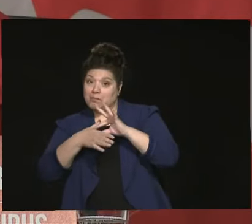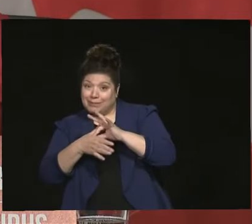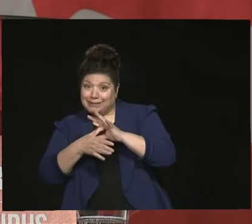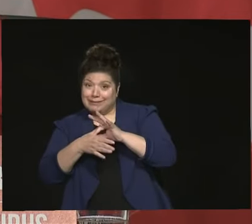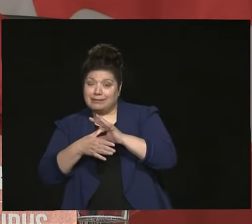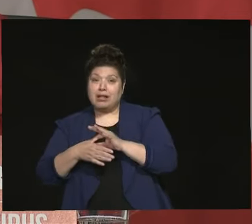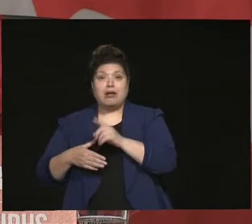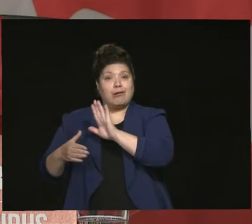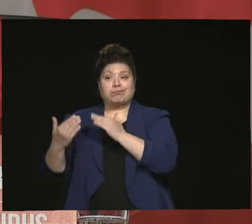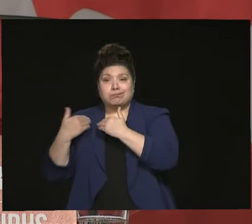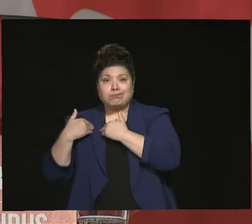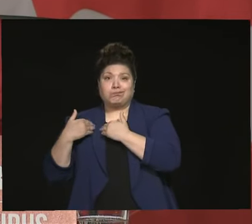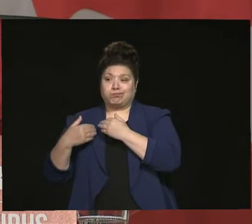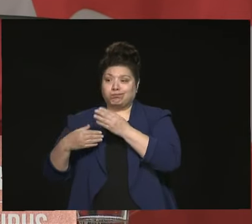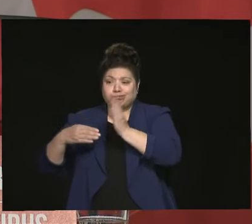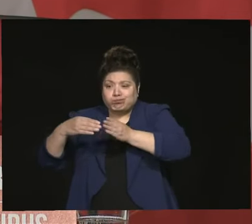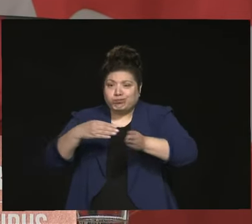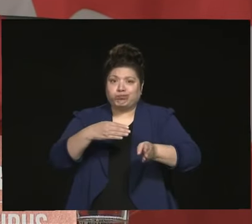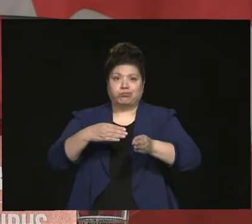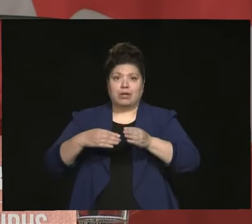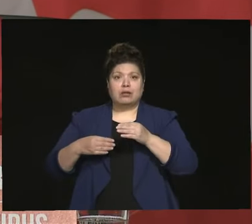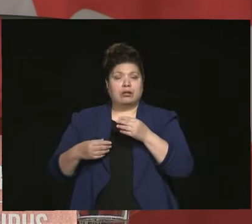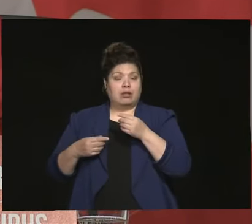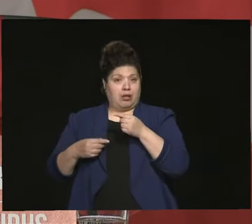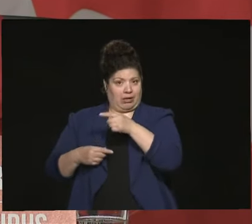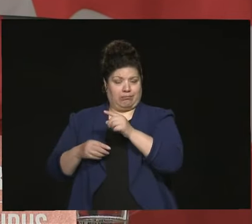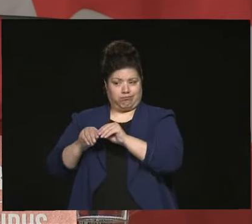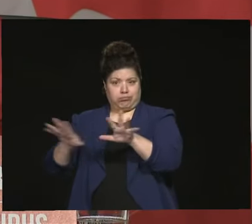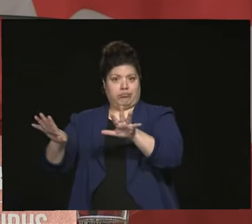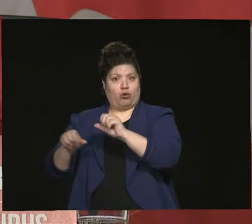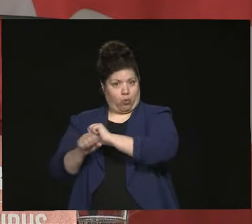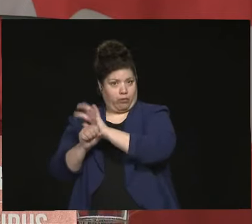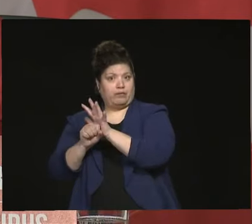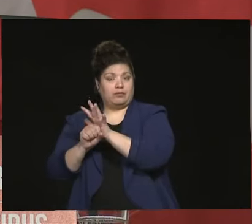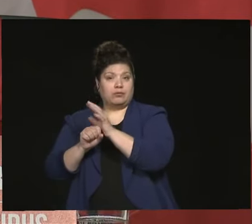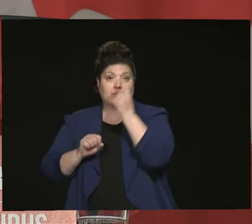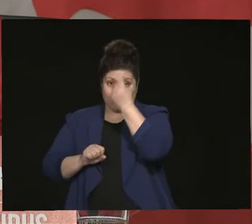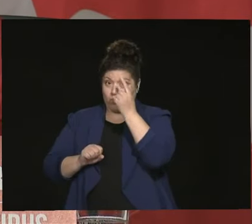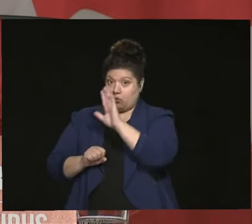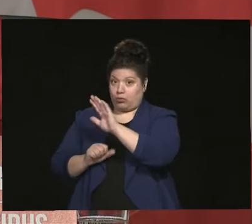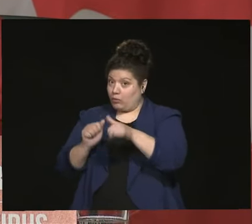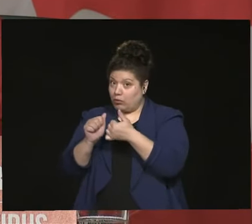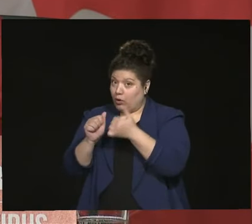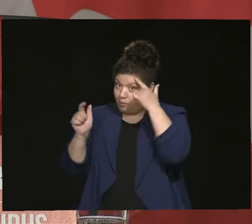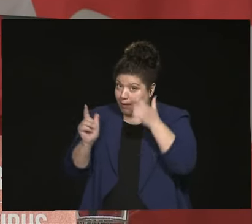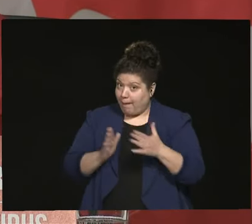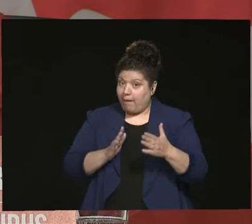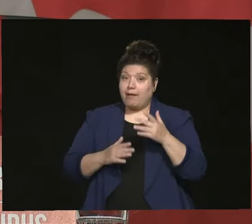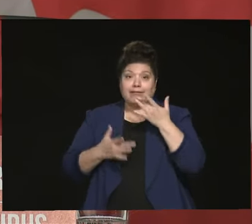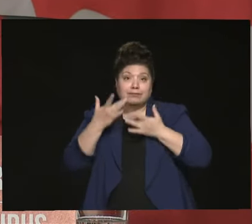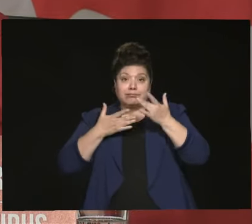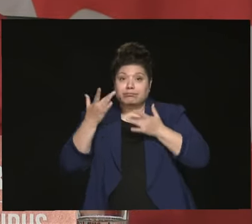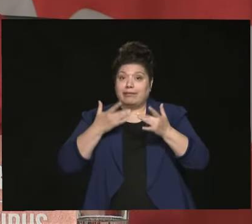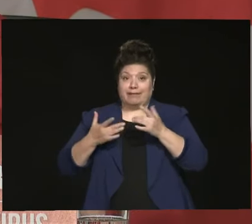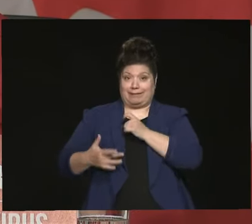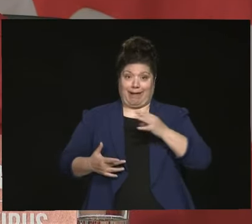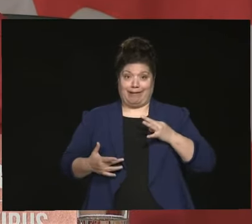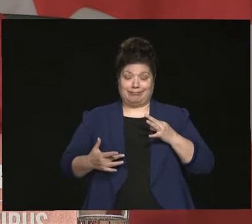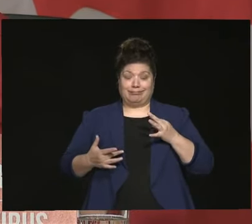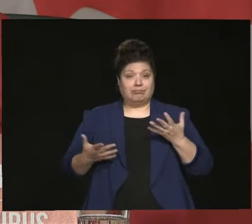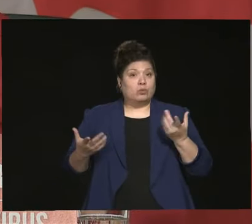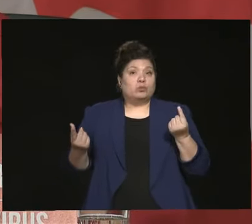wondering is there any contingency plan to deal with labor shortages should it get worse? That's an excellent